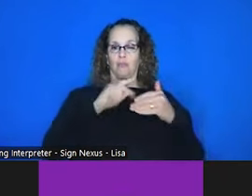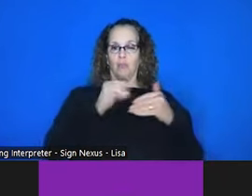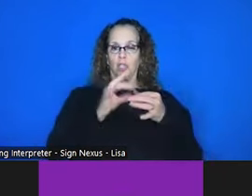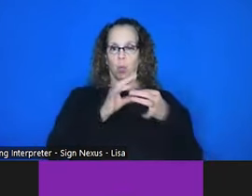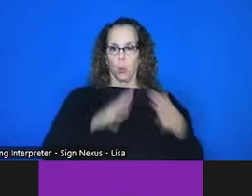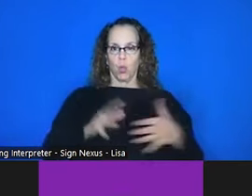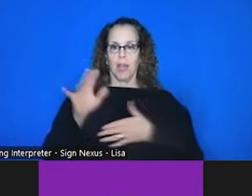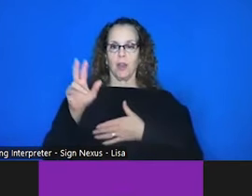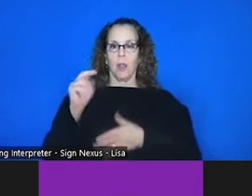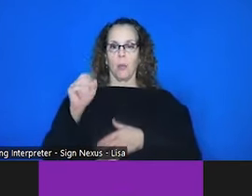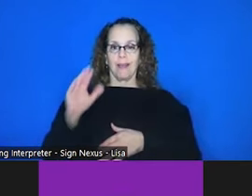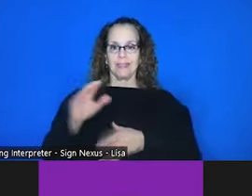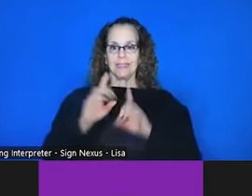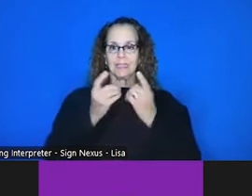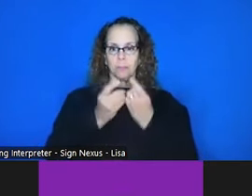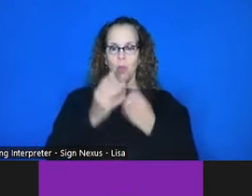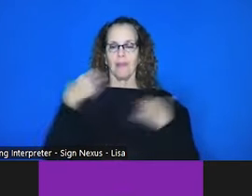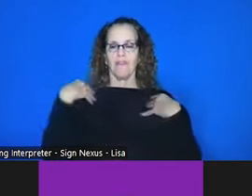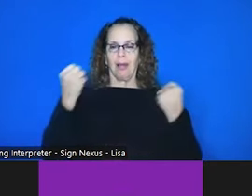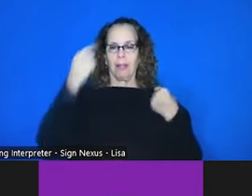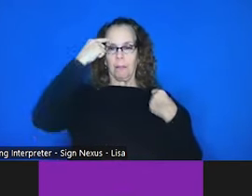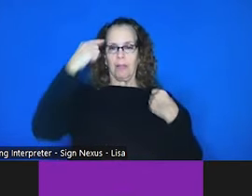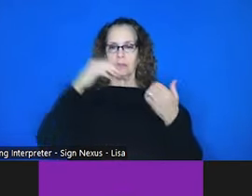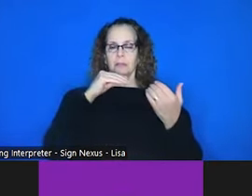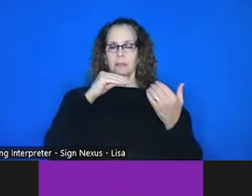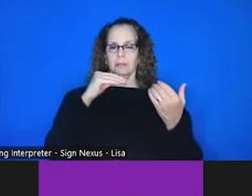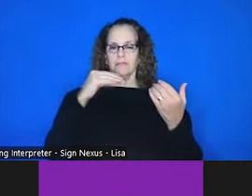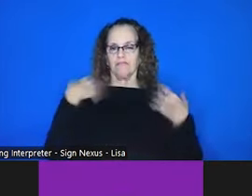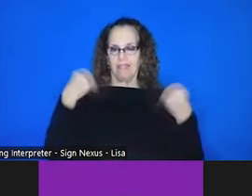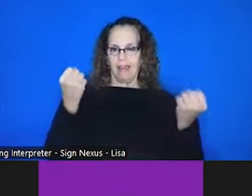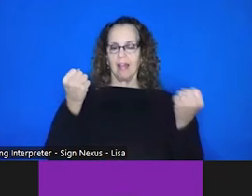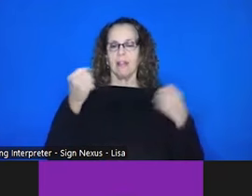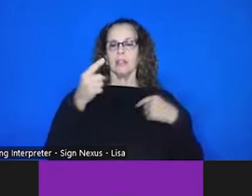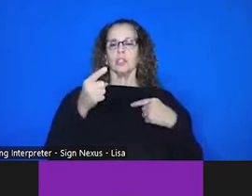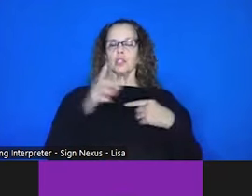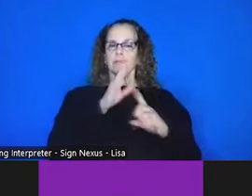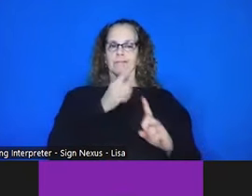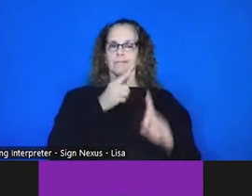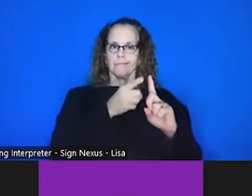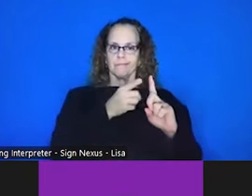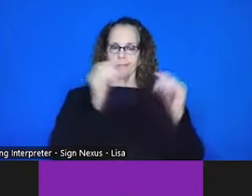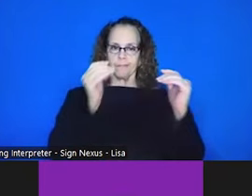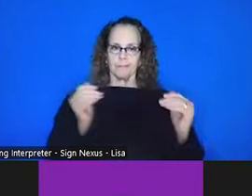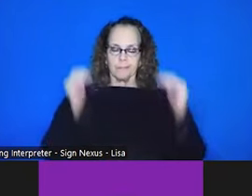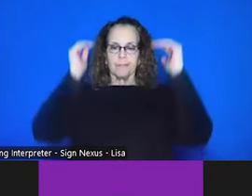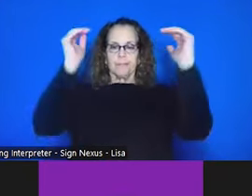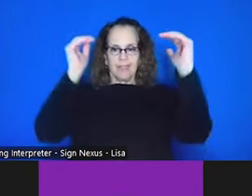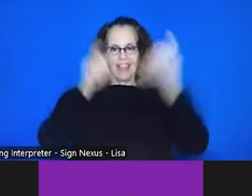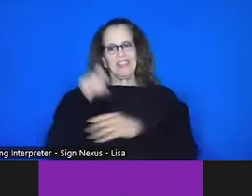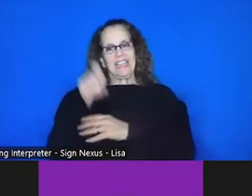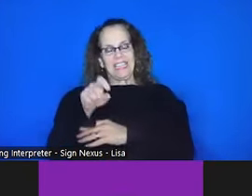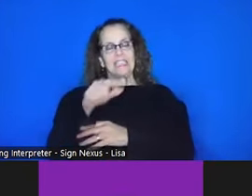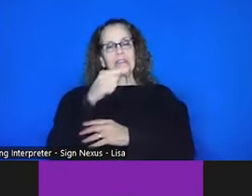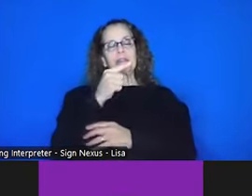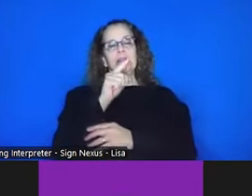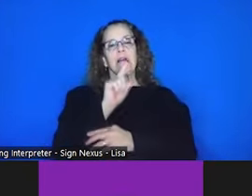New Yorkers. She has dedicated her career to uplifting and advancing the needs of New York City's LGBTQ plus community in the areas